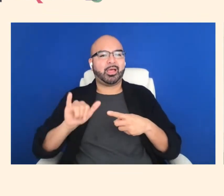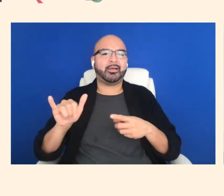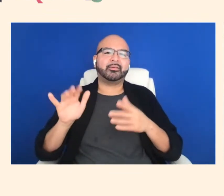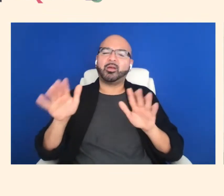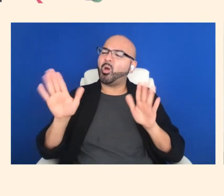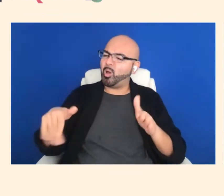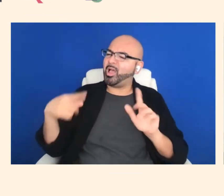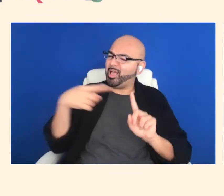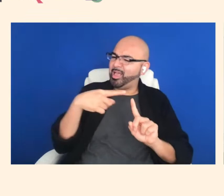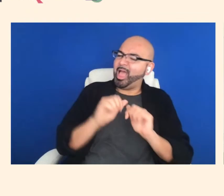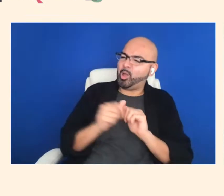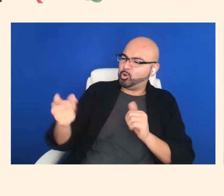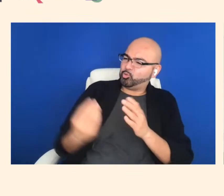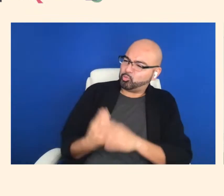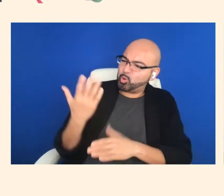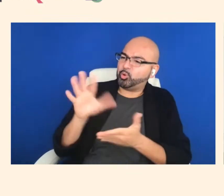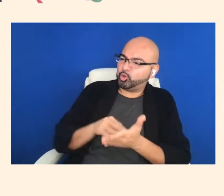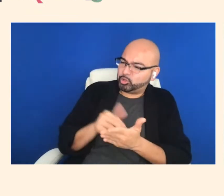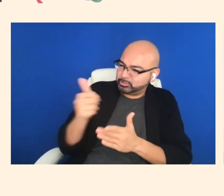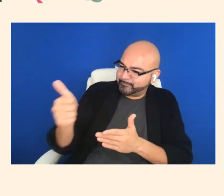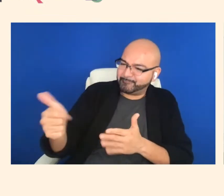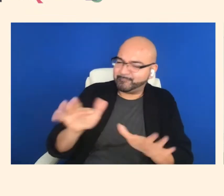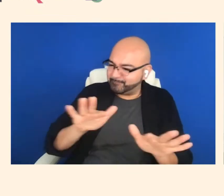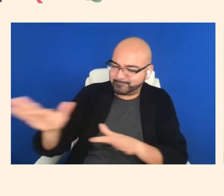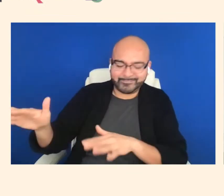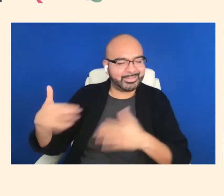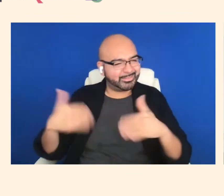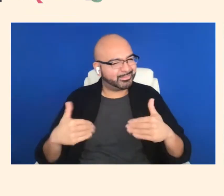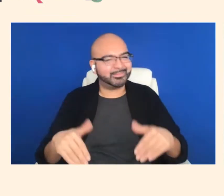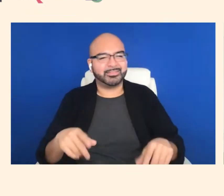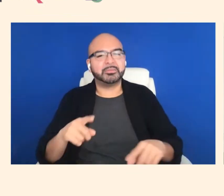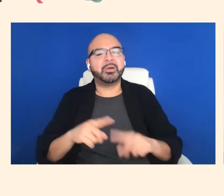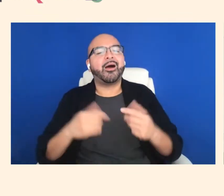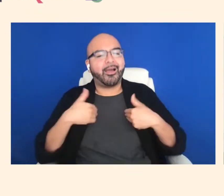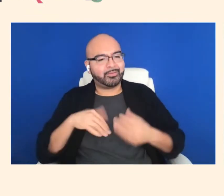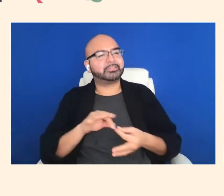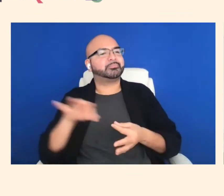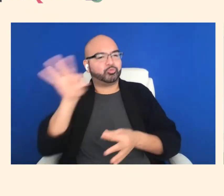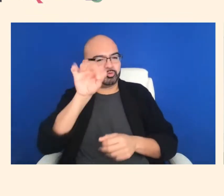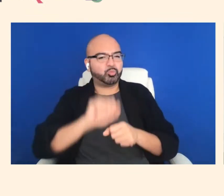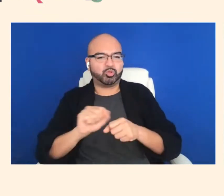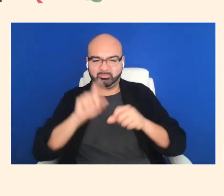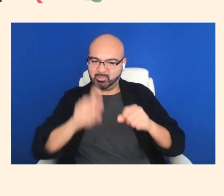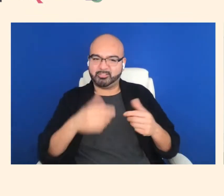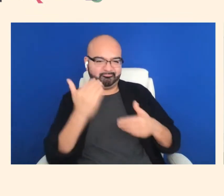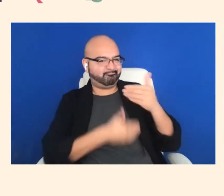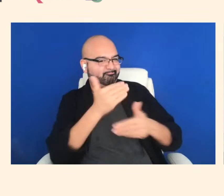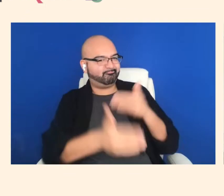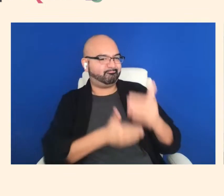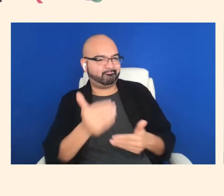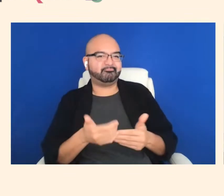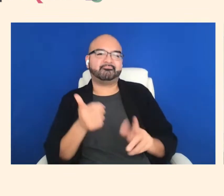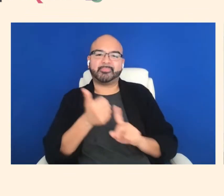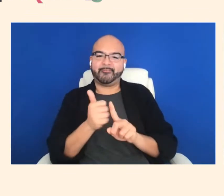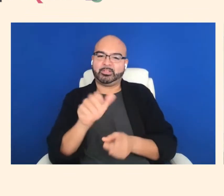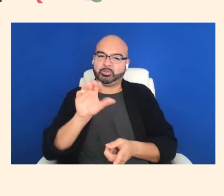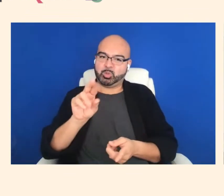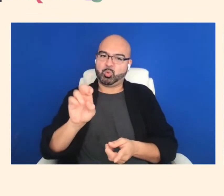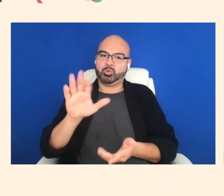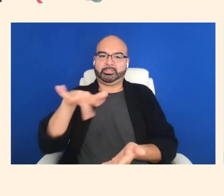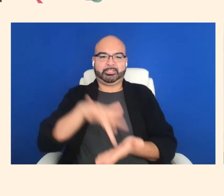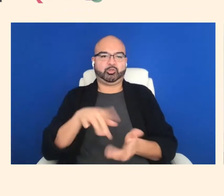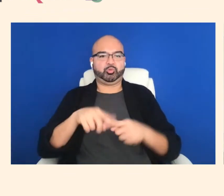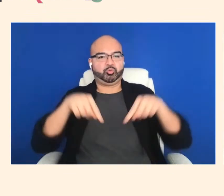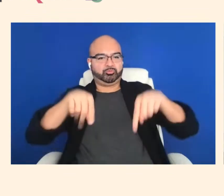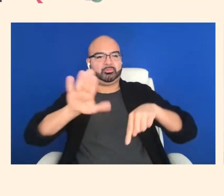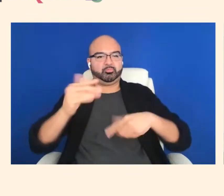learn yourself and unpack all of the systems. But there is that spiritual work that has to happen that is core and central to this. And I'm so grateful, Noni, for your